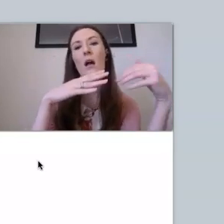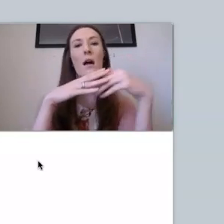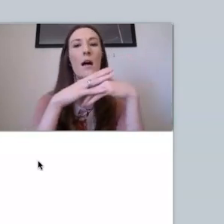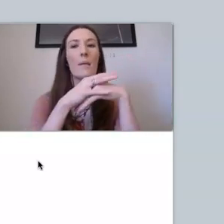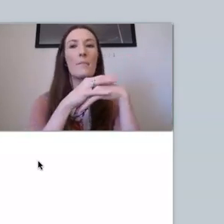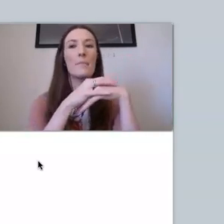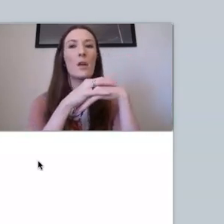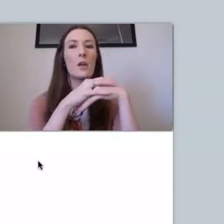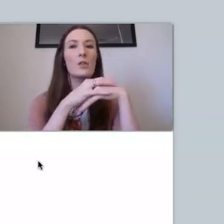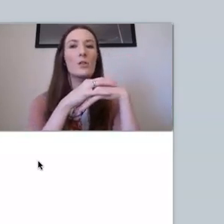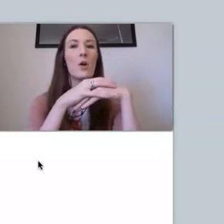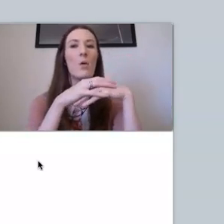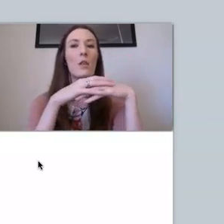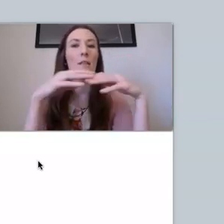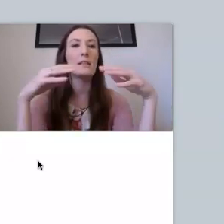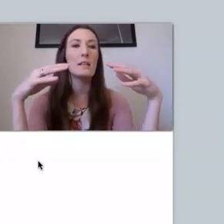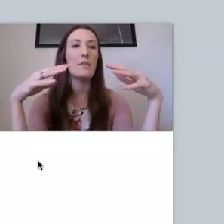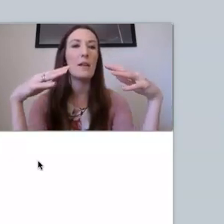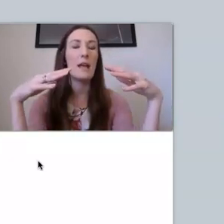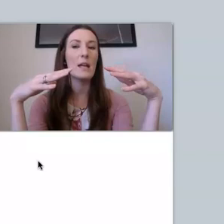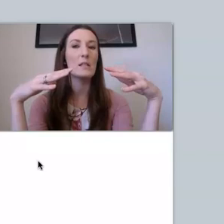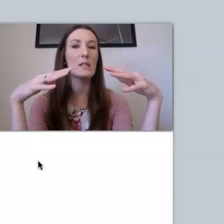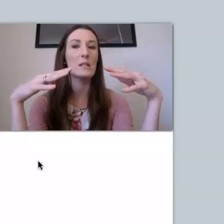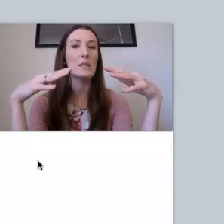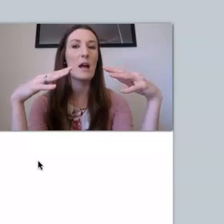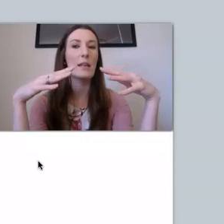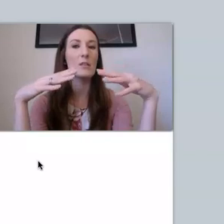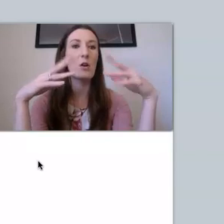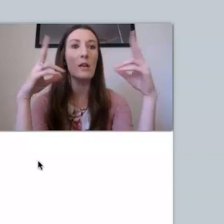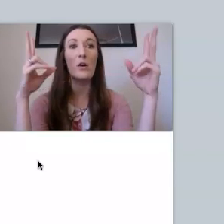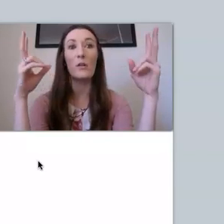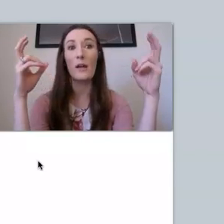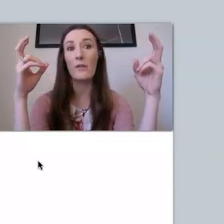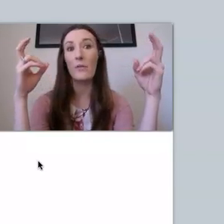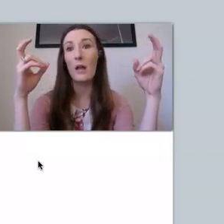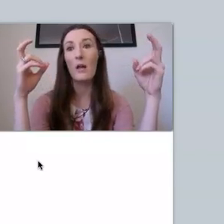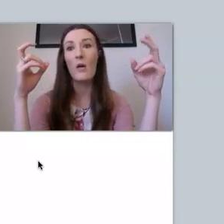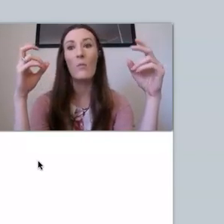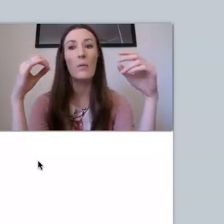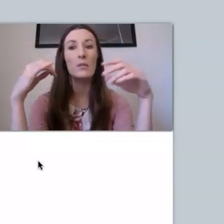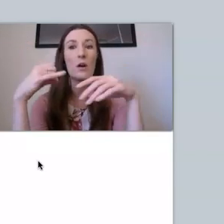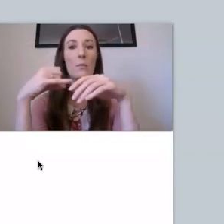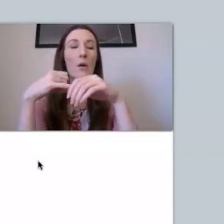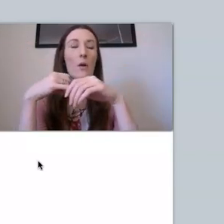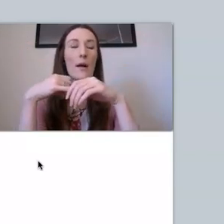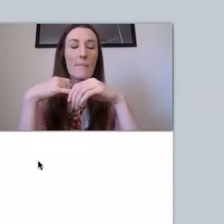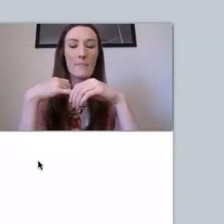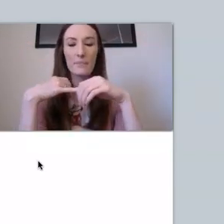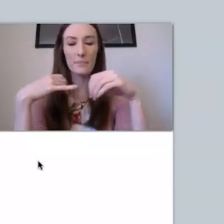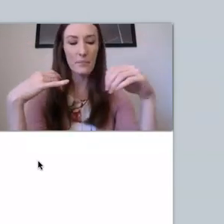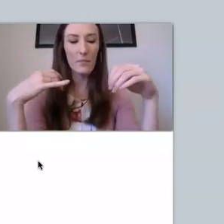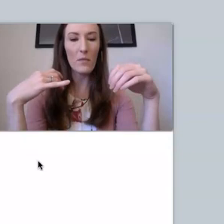money. So a lot of the stuff is, I like to call like our life unit, where we talk about